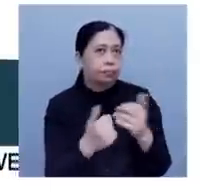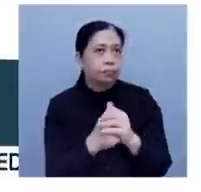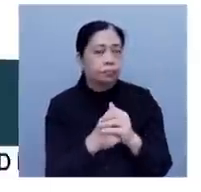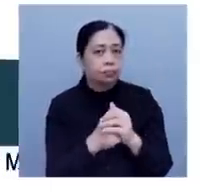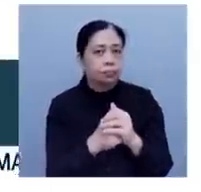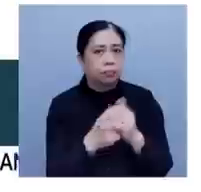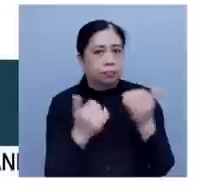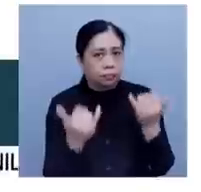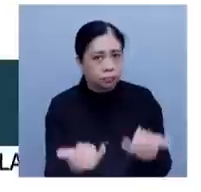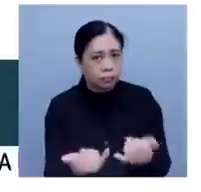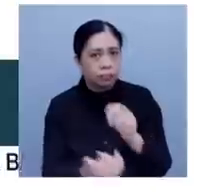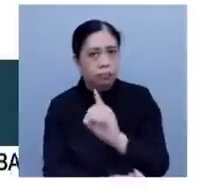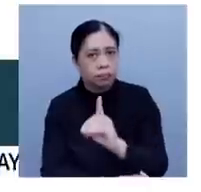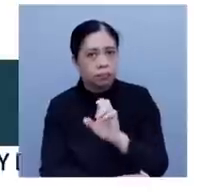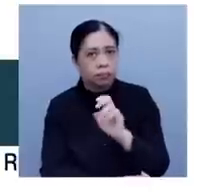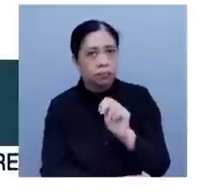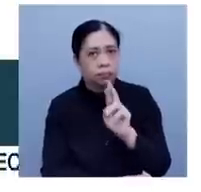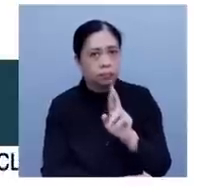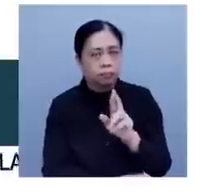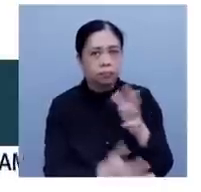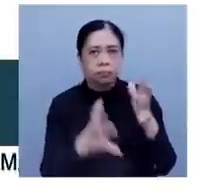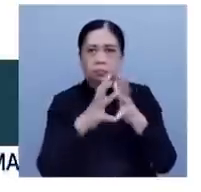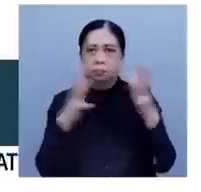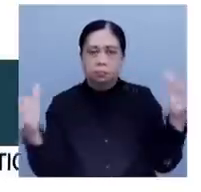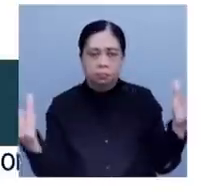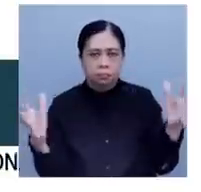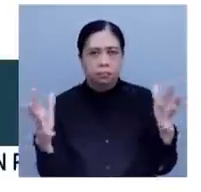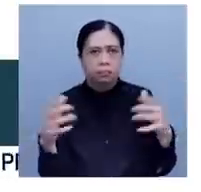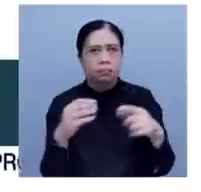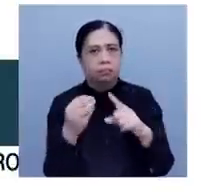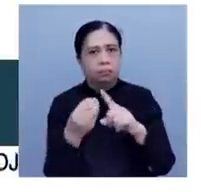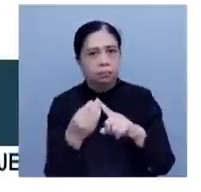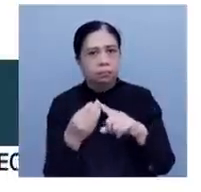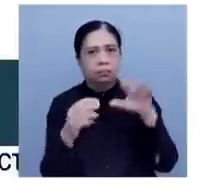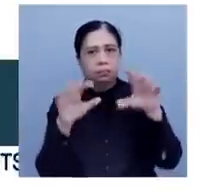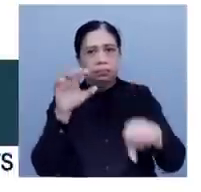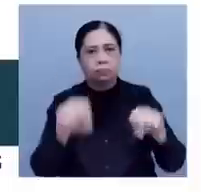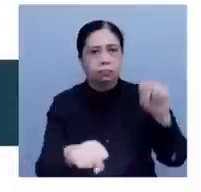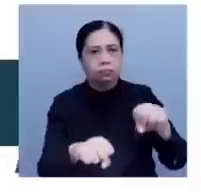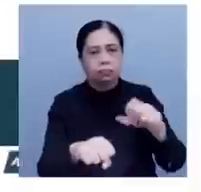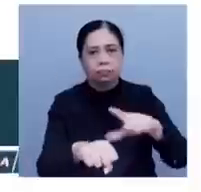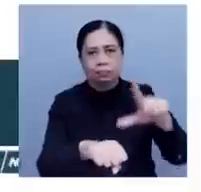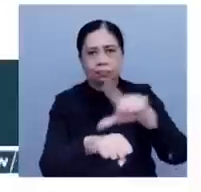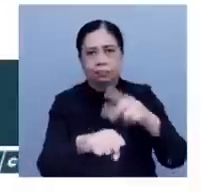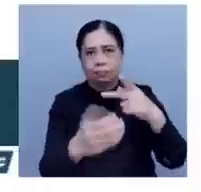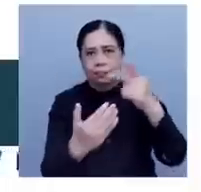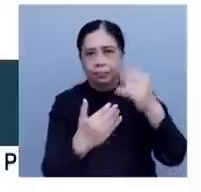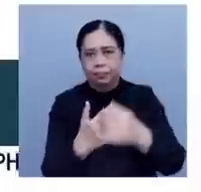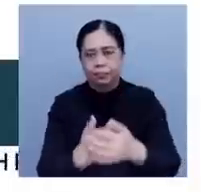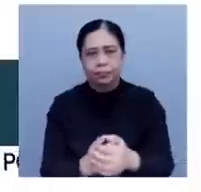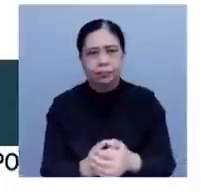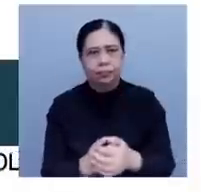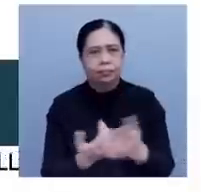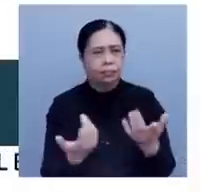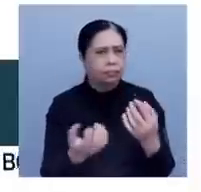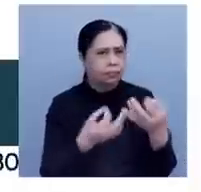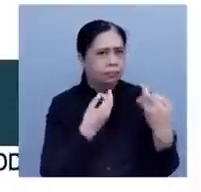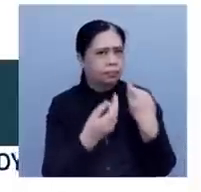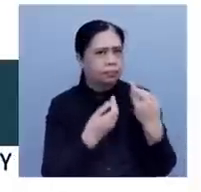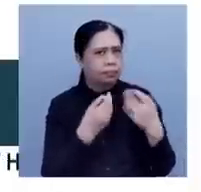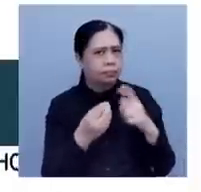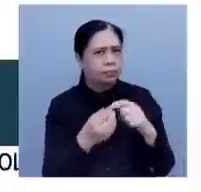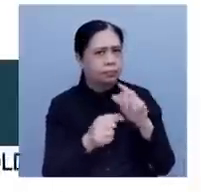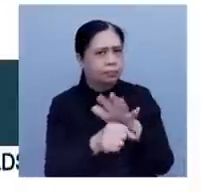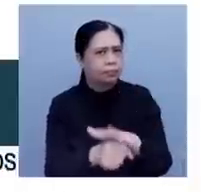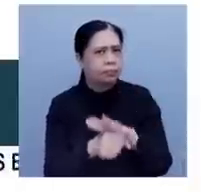current DENR secretary is massive. It's huge when it comes to the reclamation projects. I mean, talk to us about the amount of pressure that